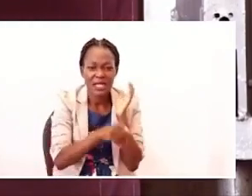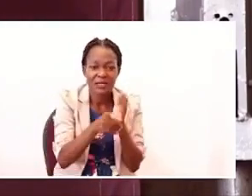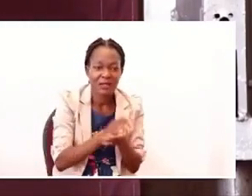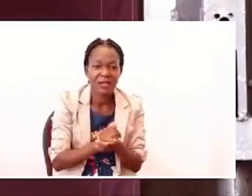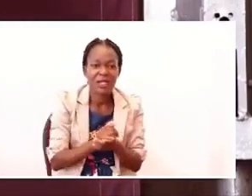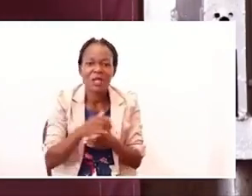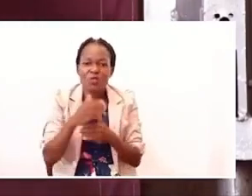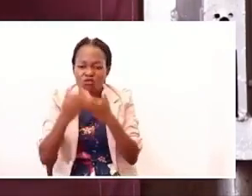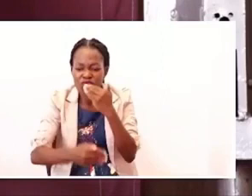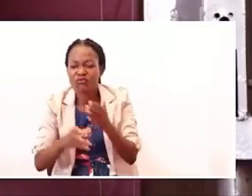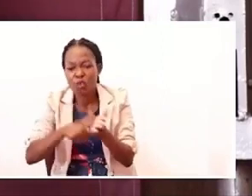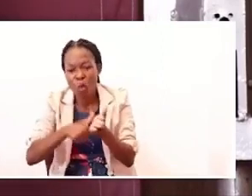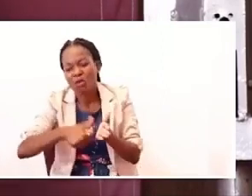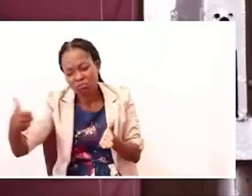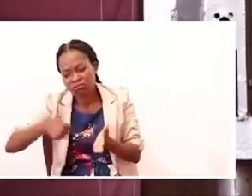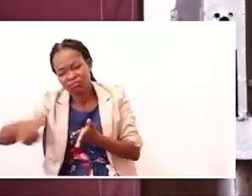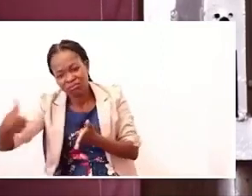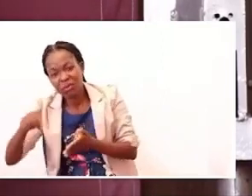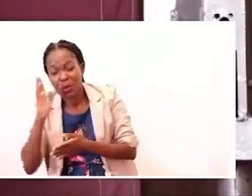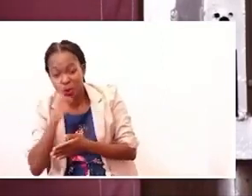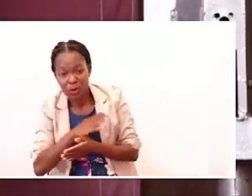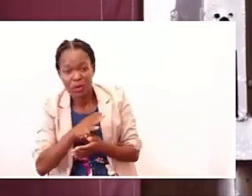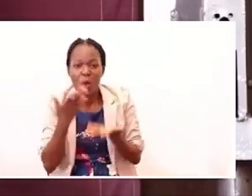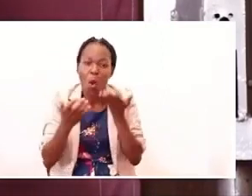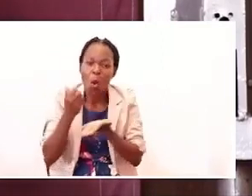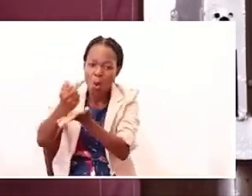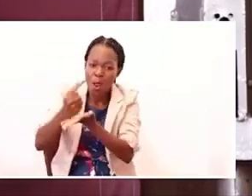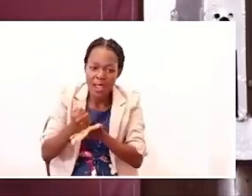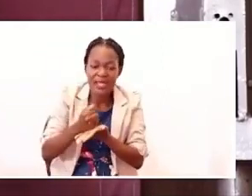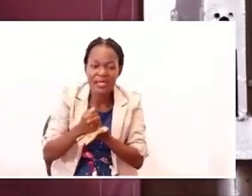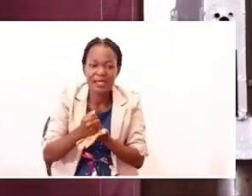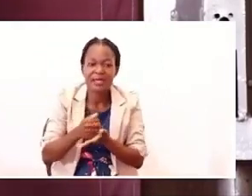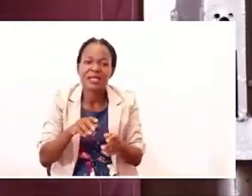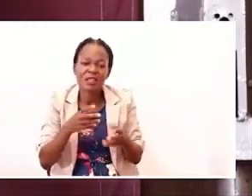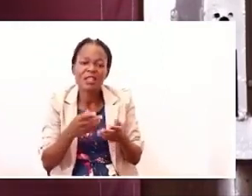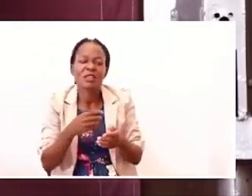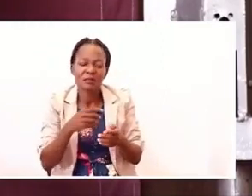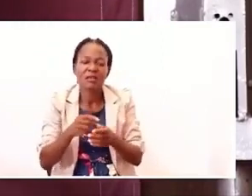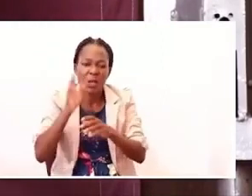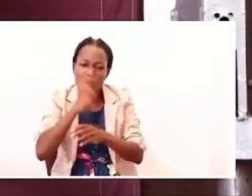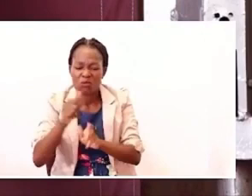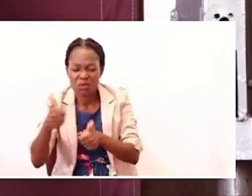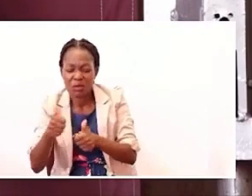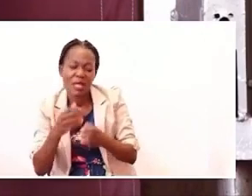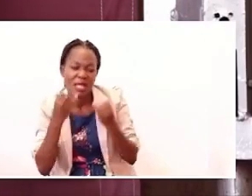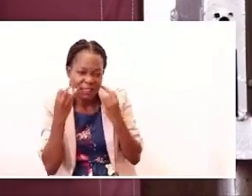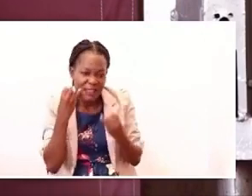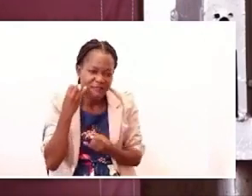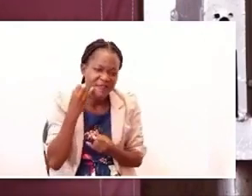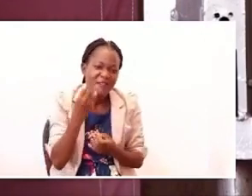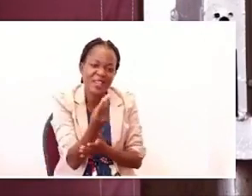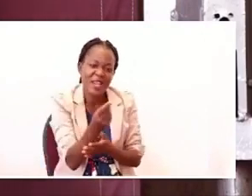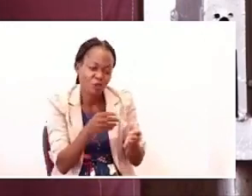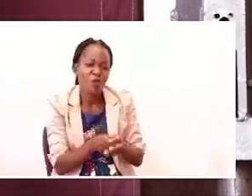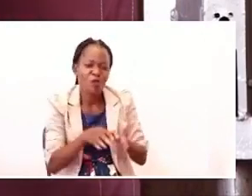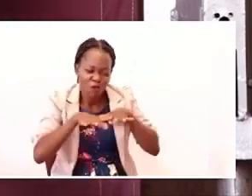from dependence on debt or aid if illicit financial flows were controlled. But illicit financial flows will never be controlled